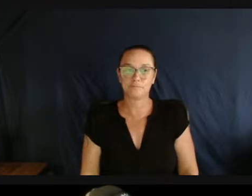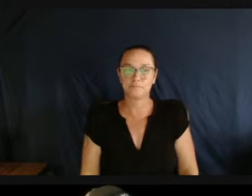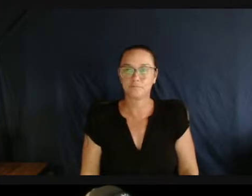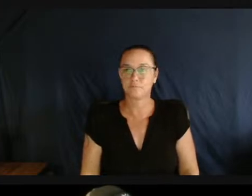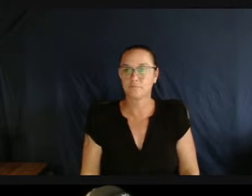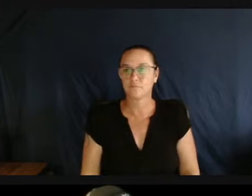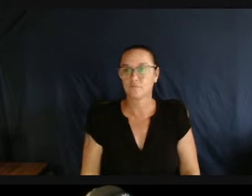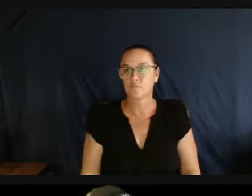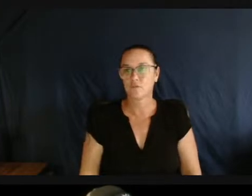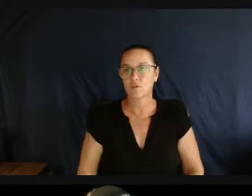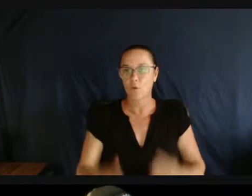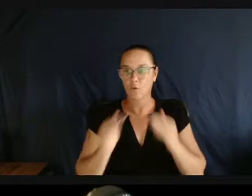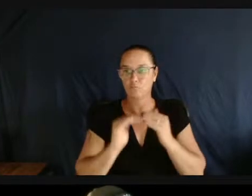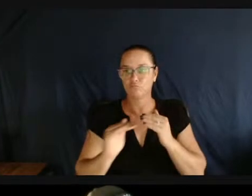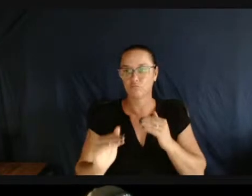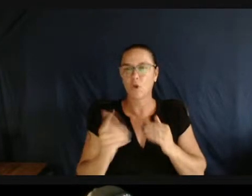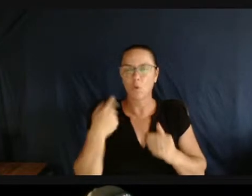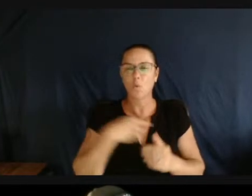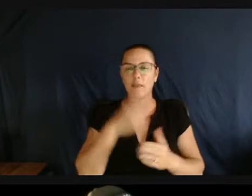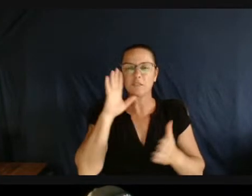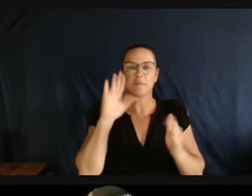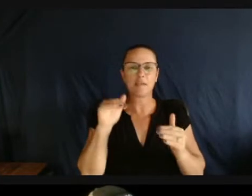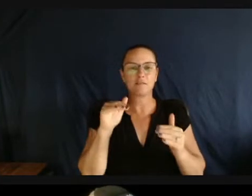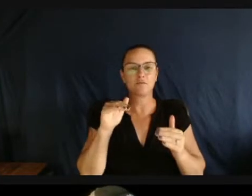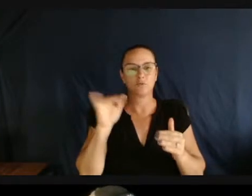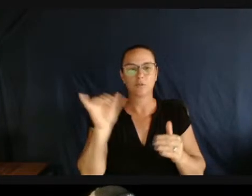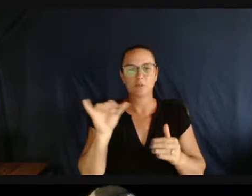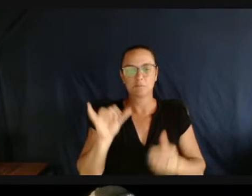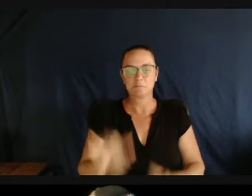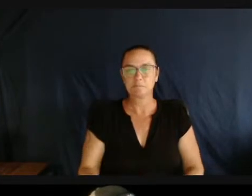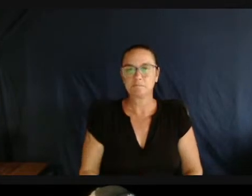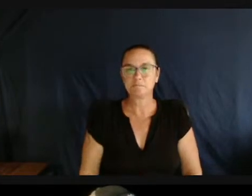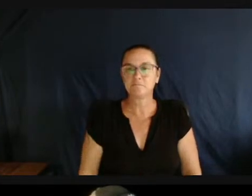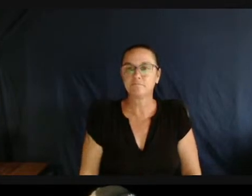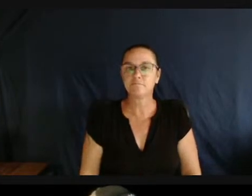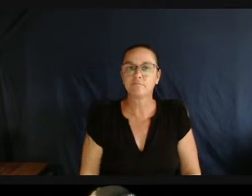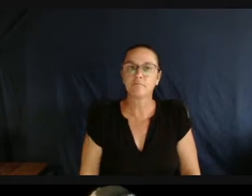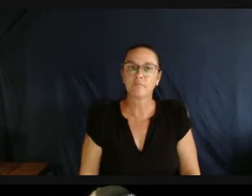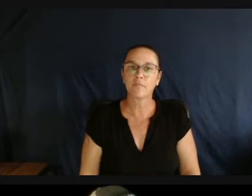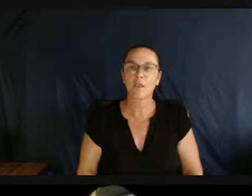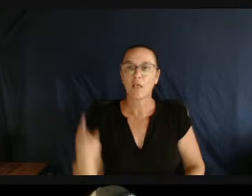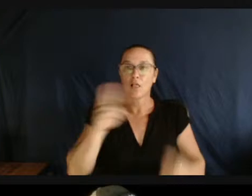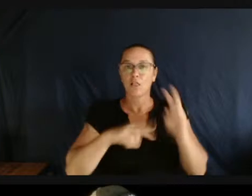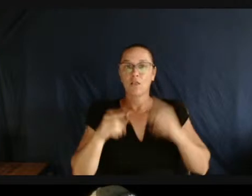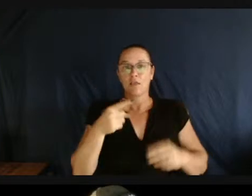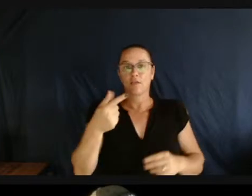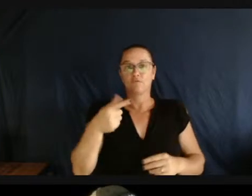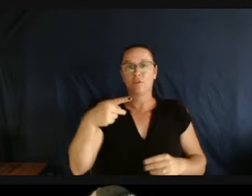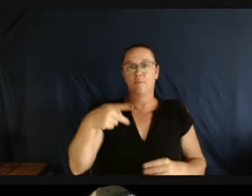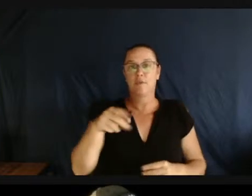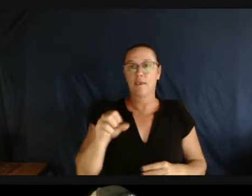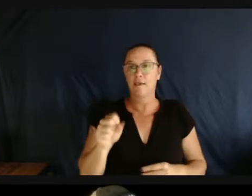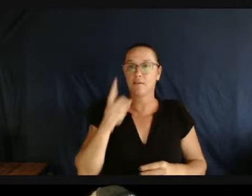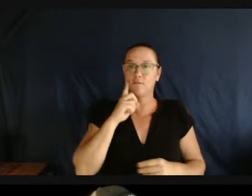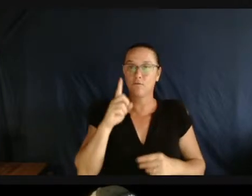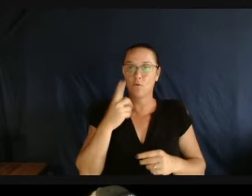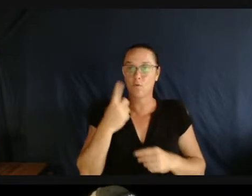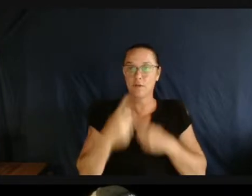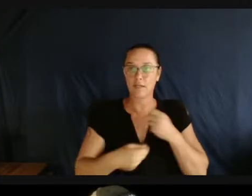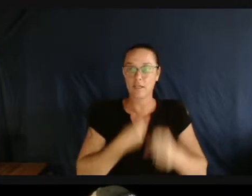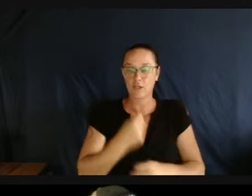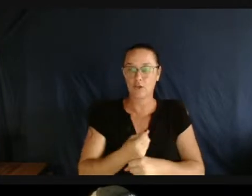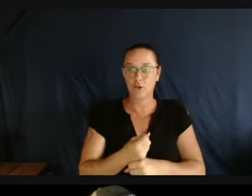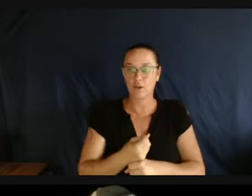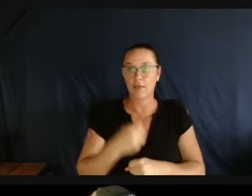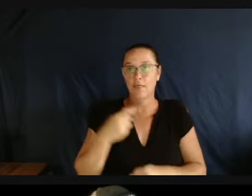expected to see this here as well. And looking at the GPS for the last year, this